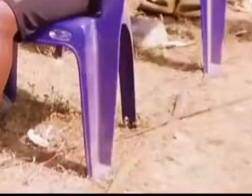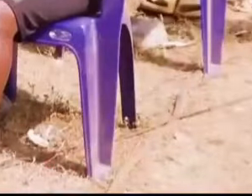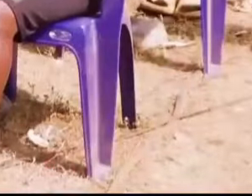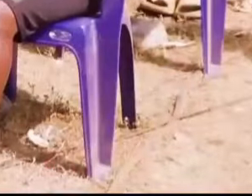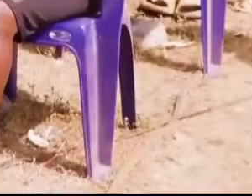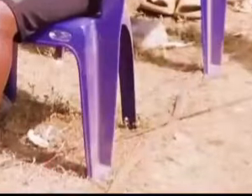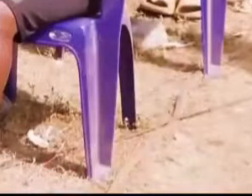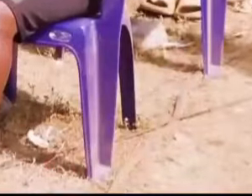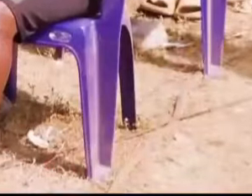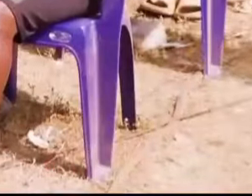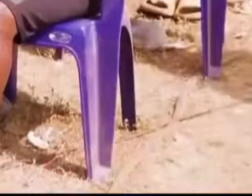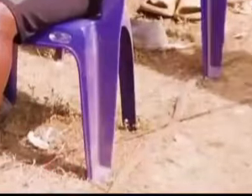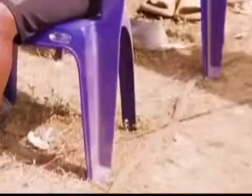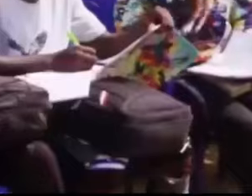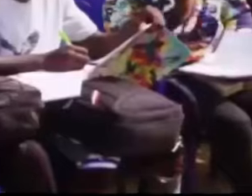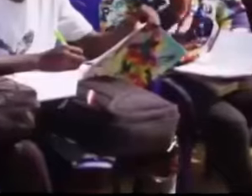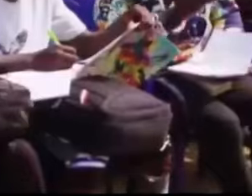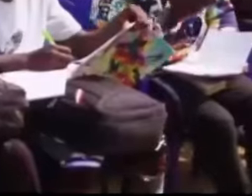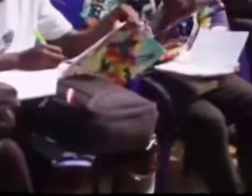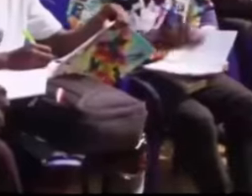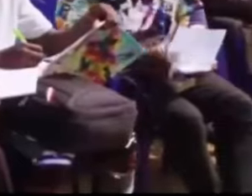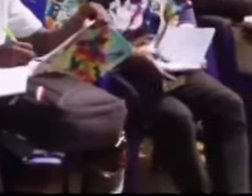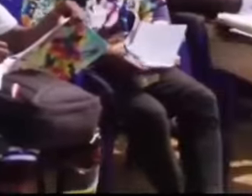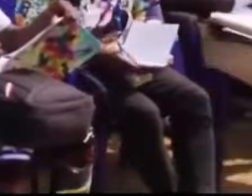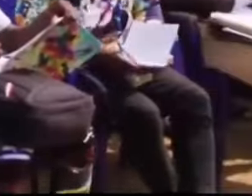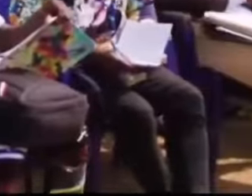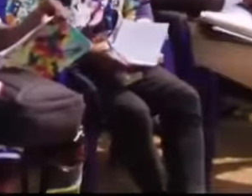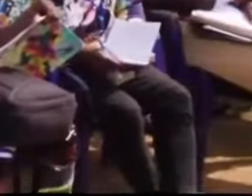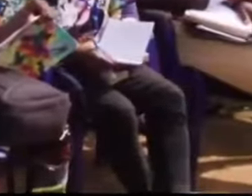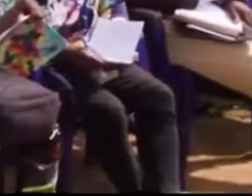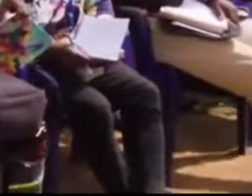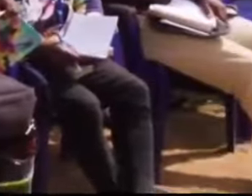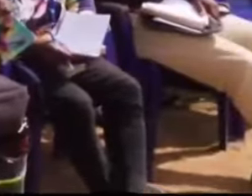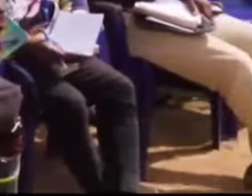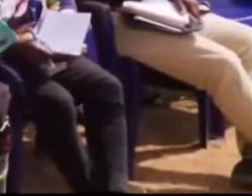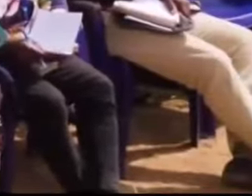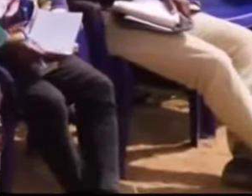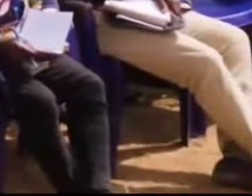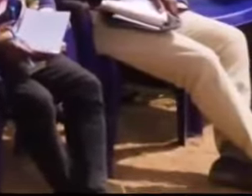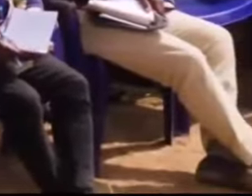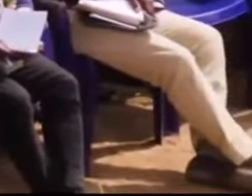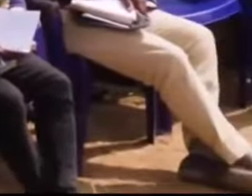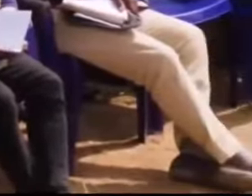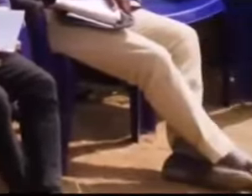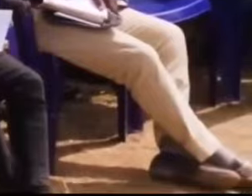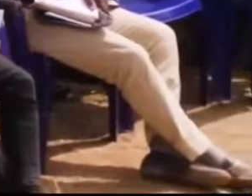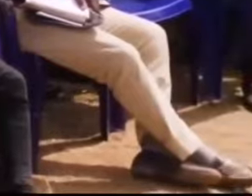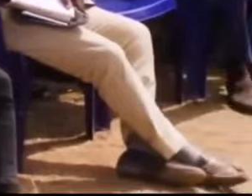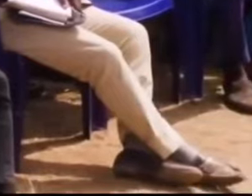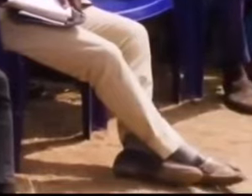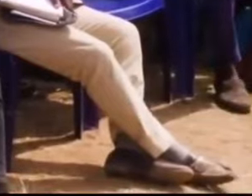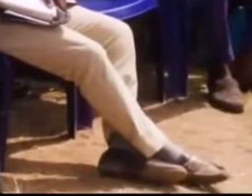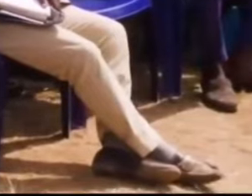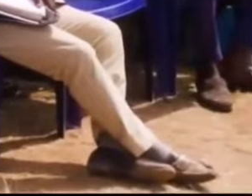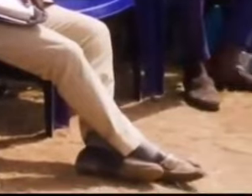strength of the Lord will carry you through. And if you go through all this that we have gone through, and like Daniel, you become of